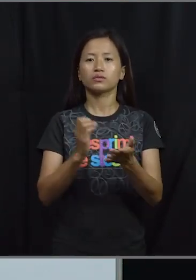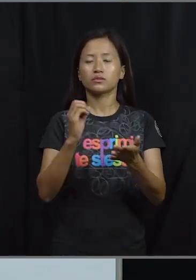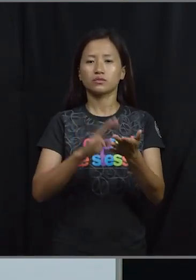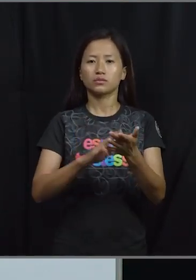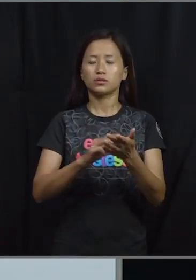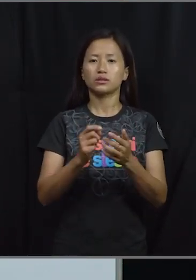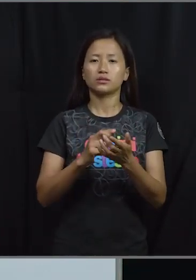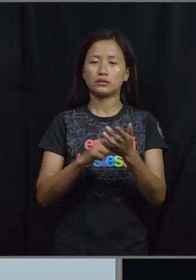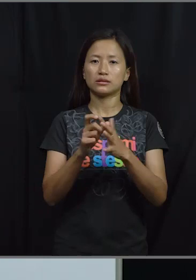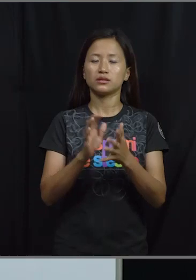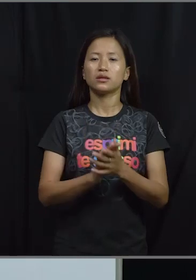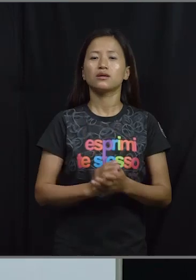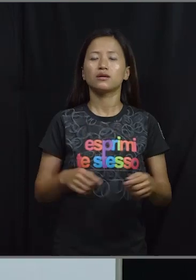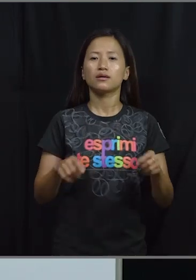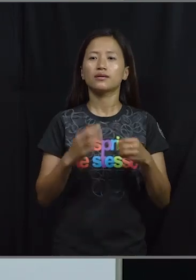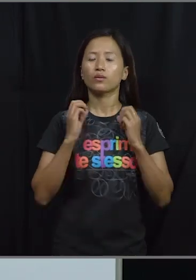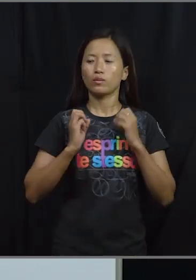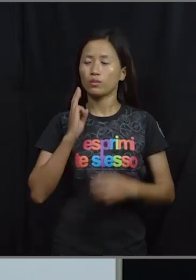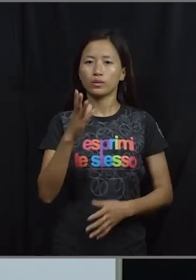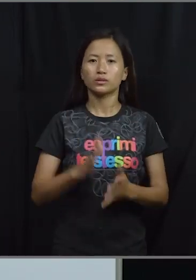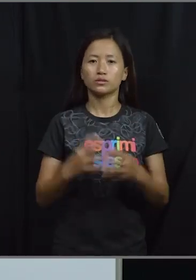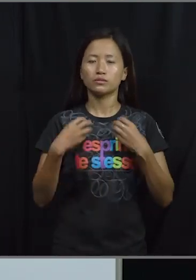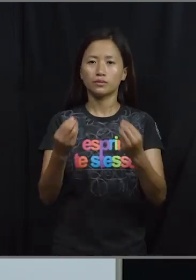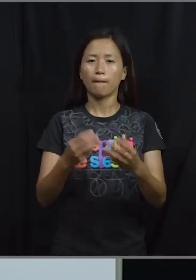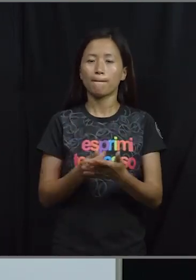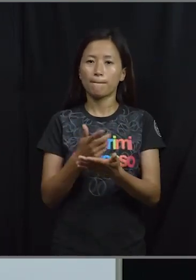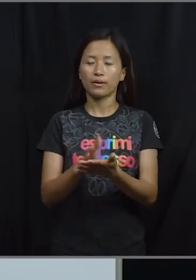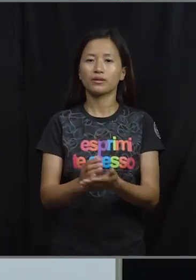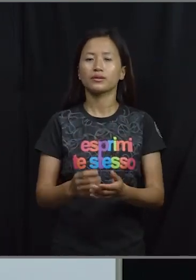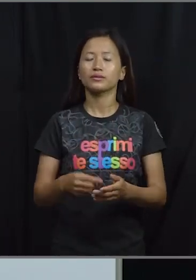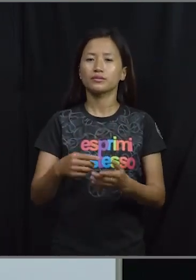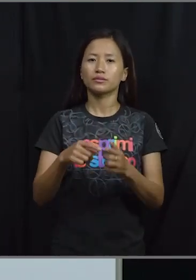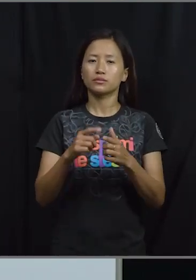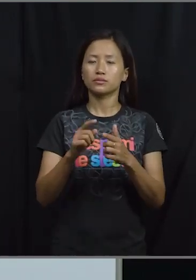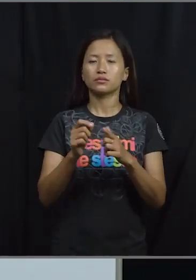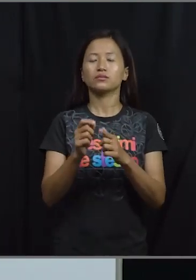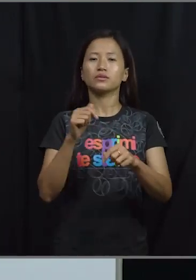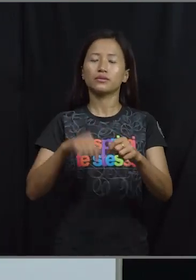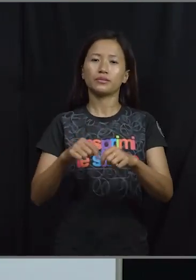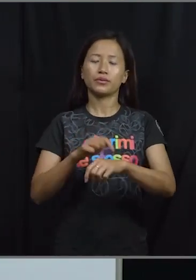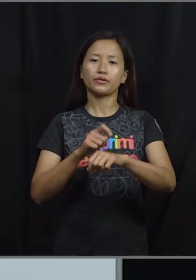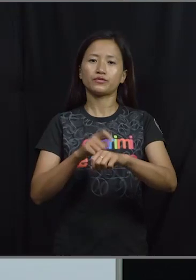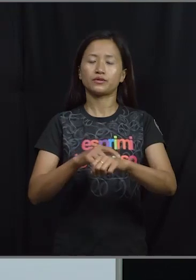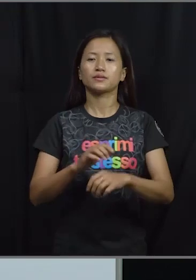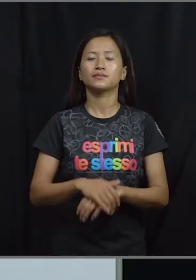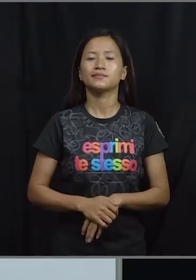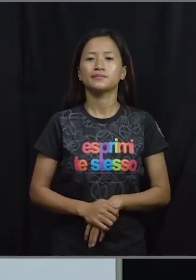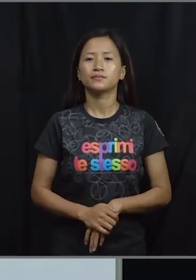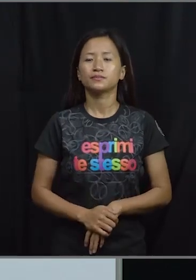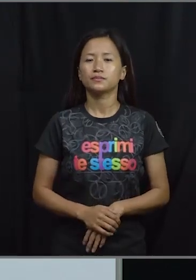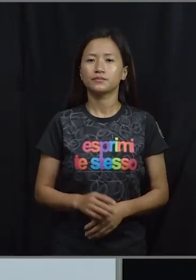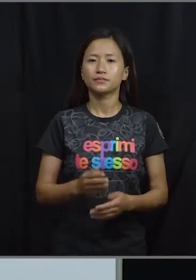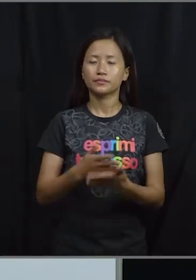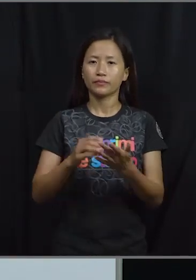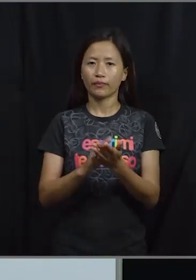consumer is willing to buy at a particular time during a period of time or not. At a